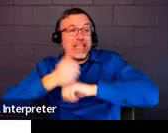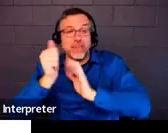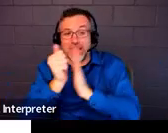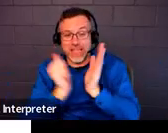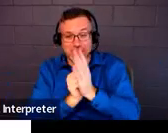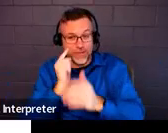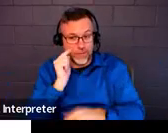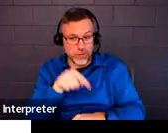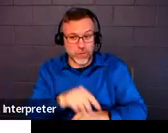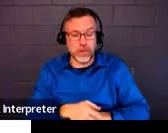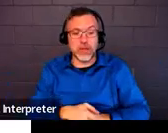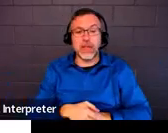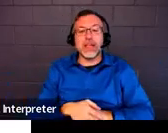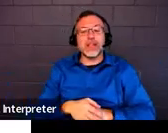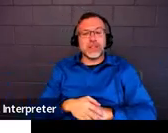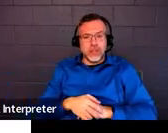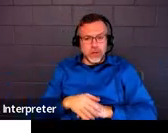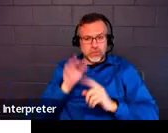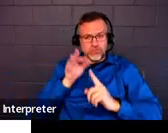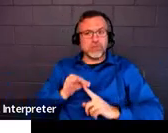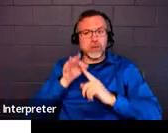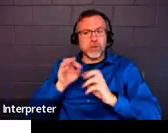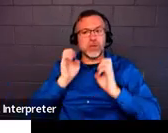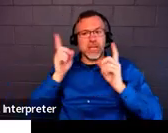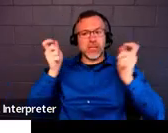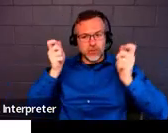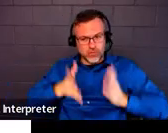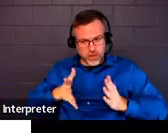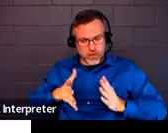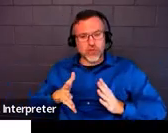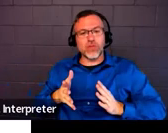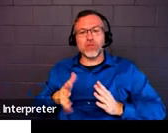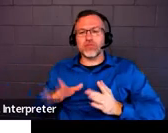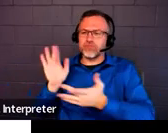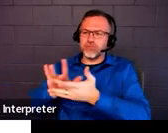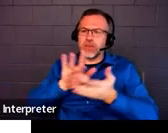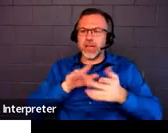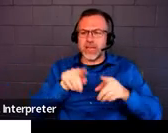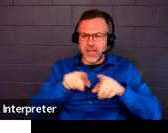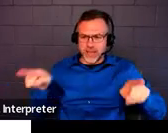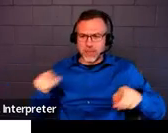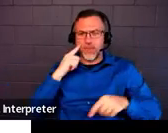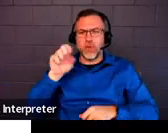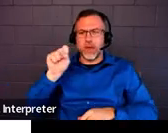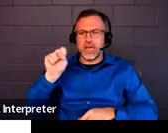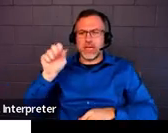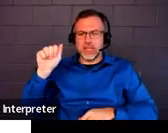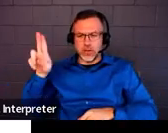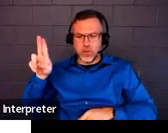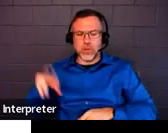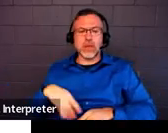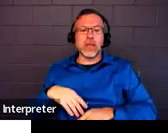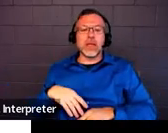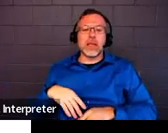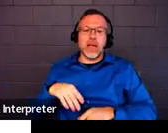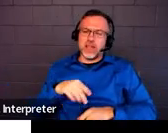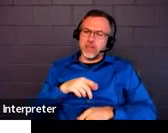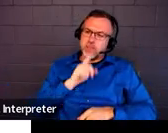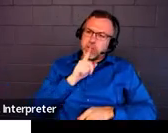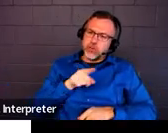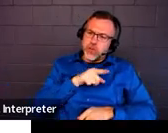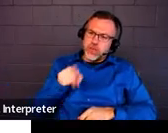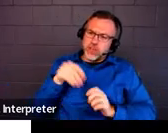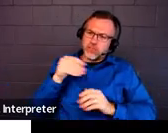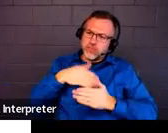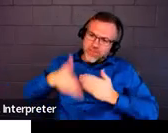your special education director if someone has been identified as test coordinator for your SAU and that they have completed that